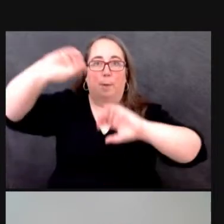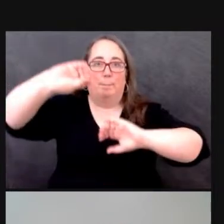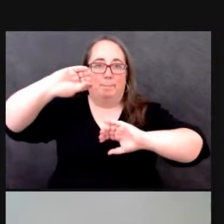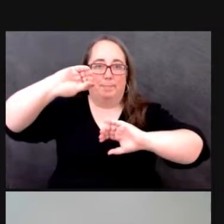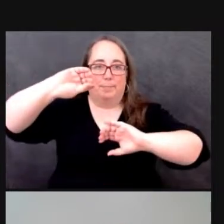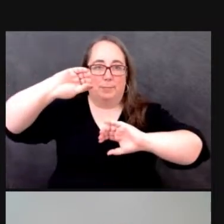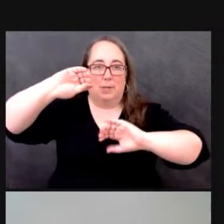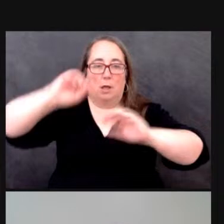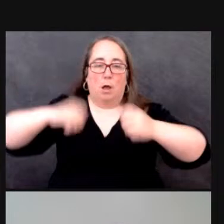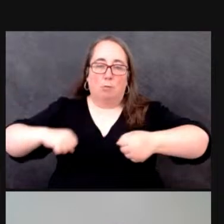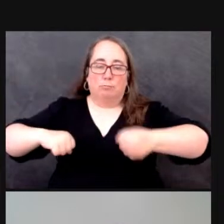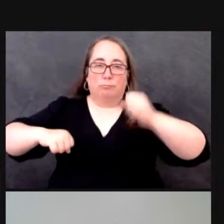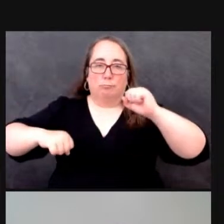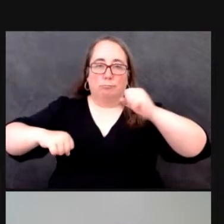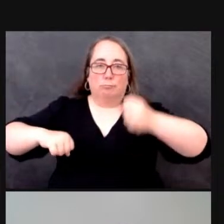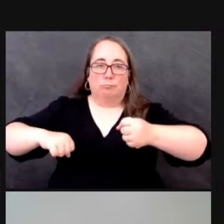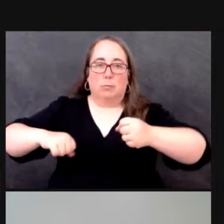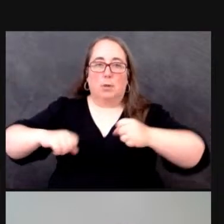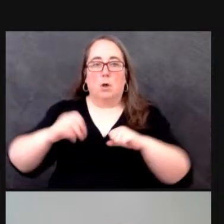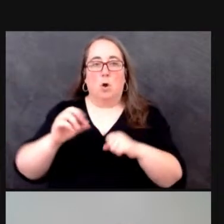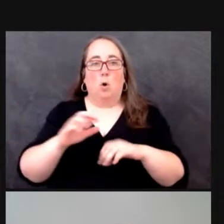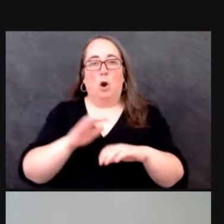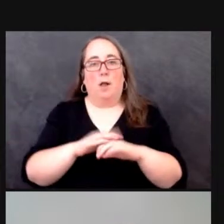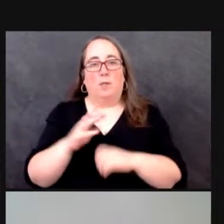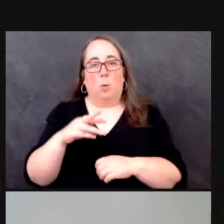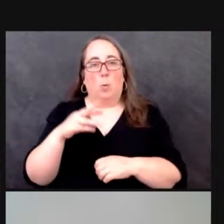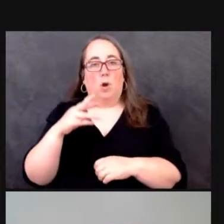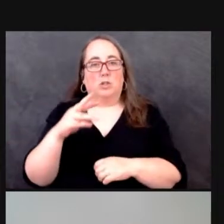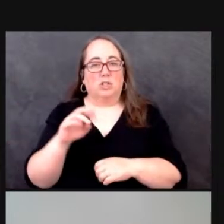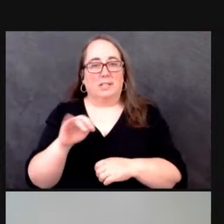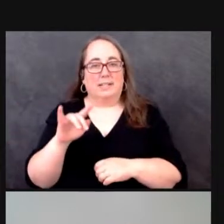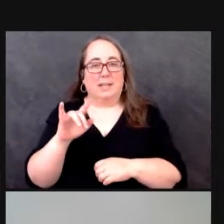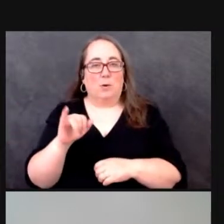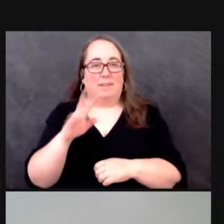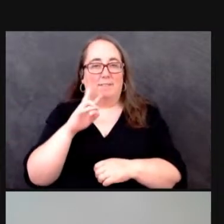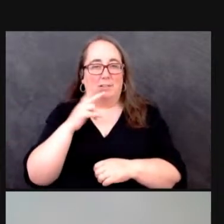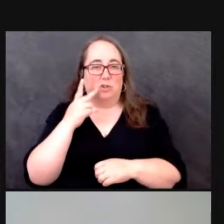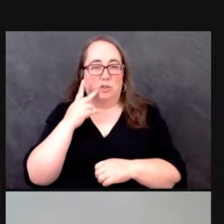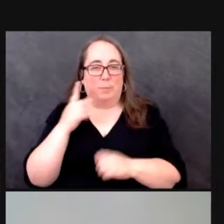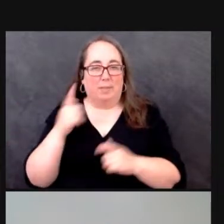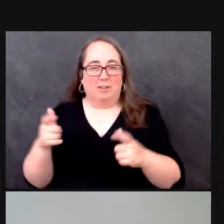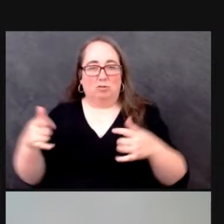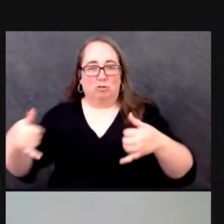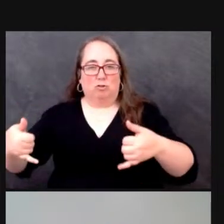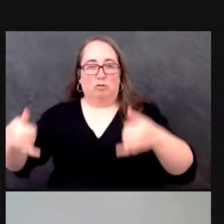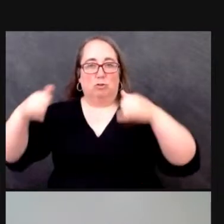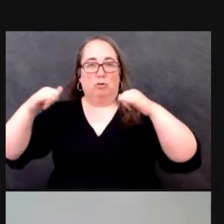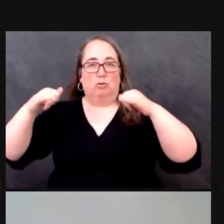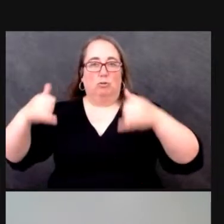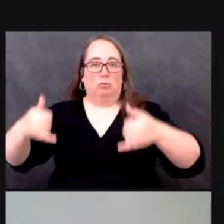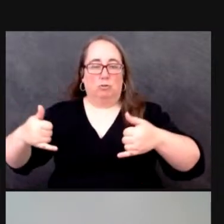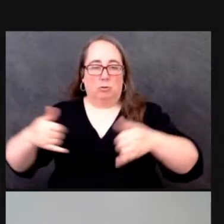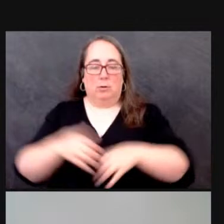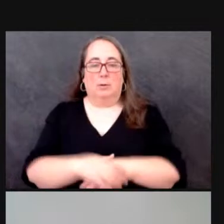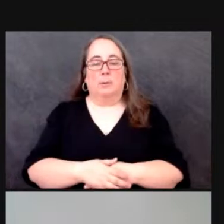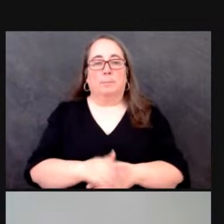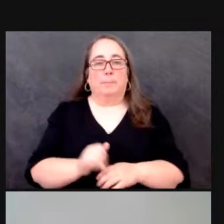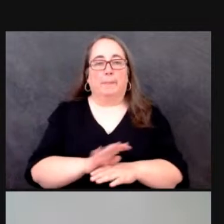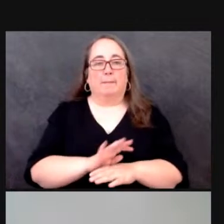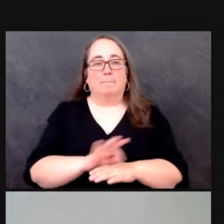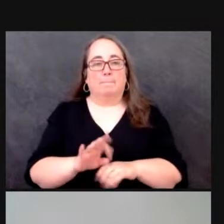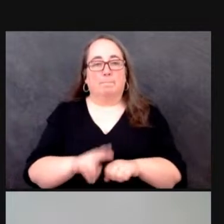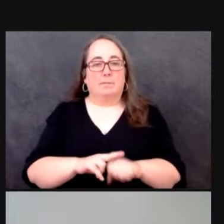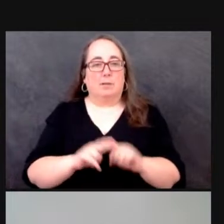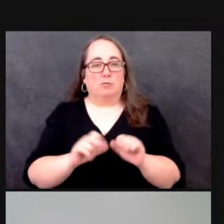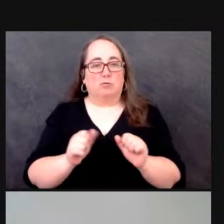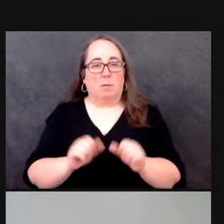being used as handles on the Washington County vegetable dish on the right. Here, the functionality and natural forms of the